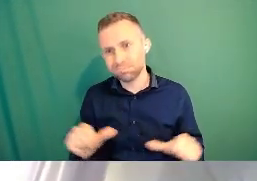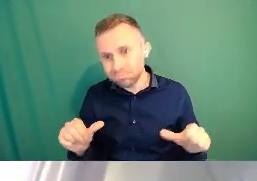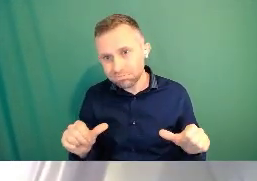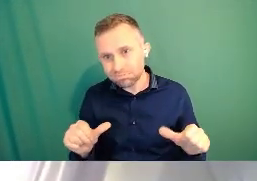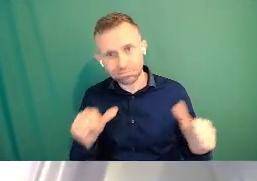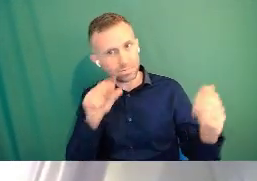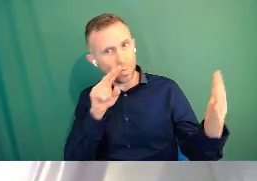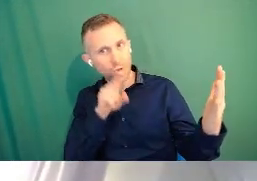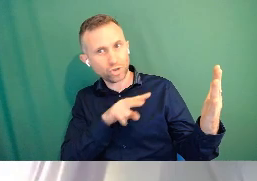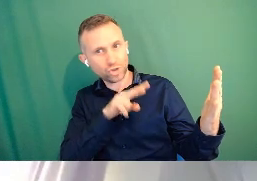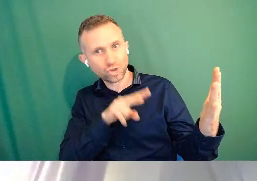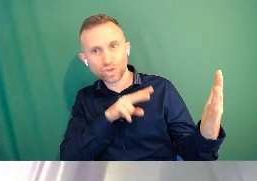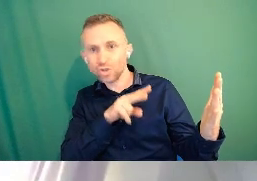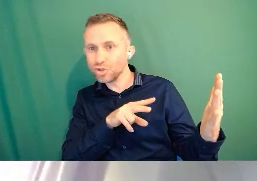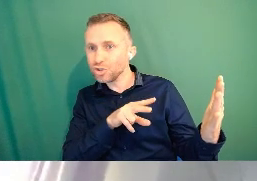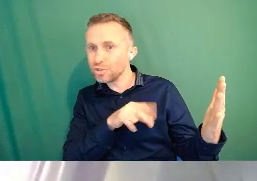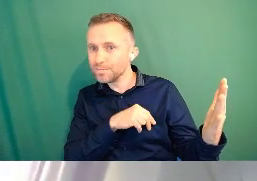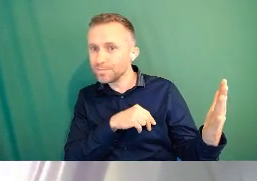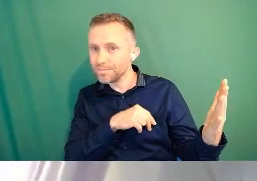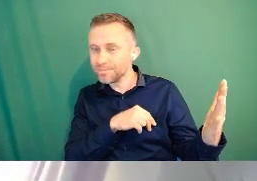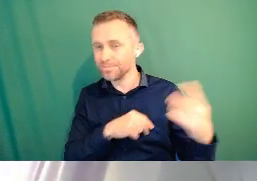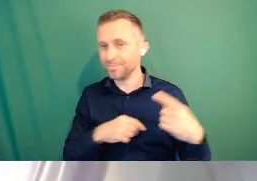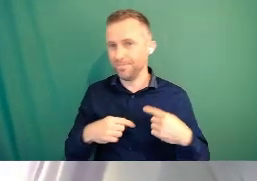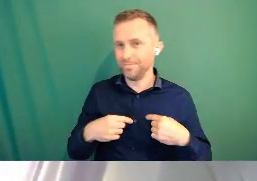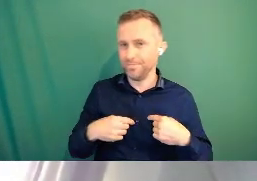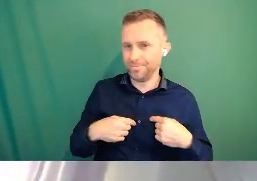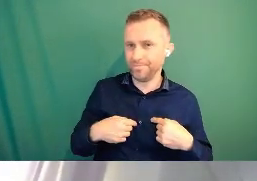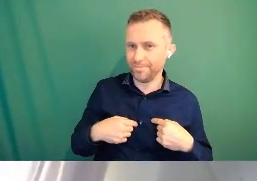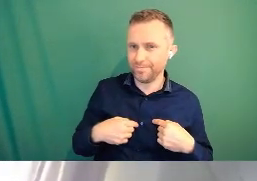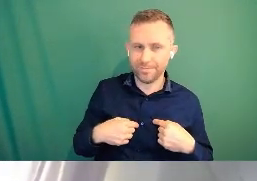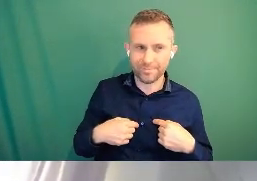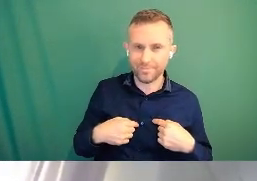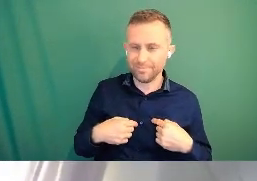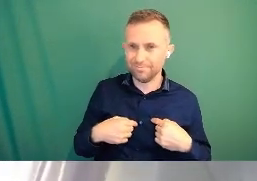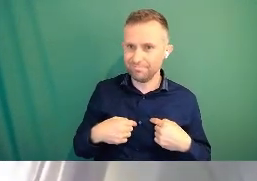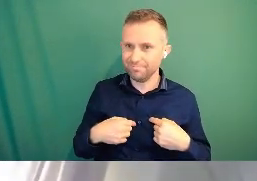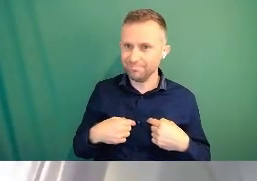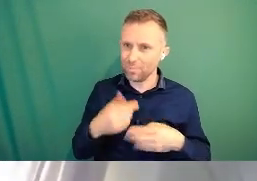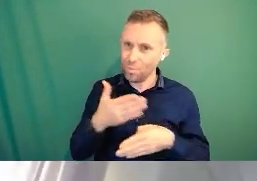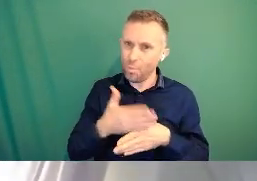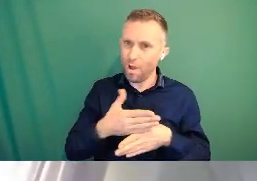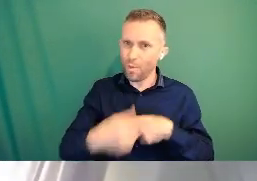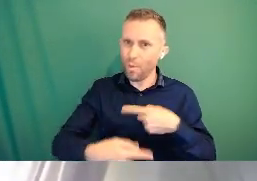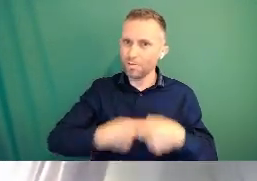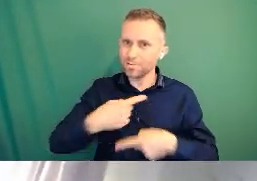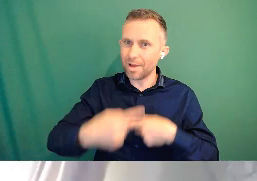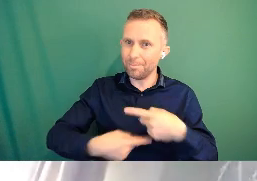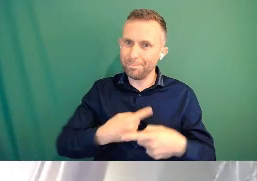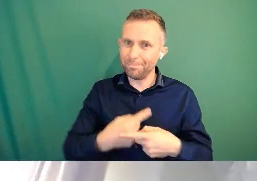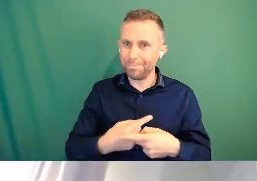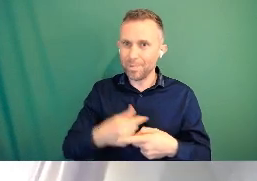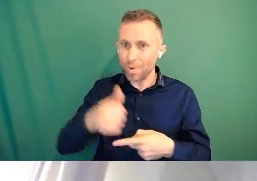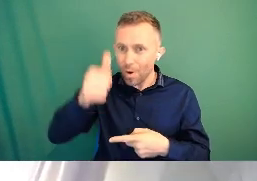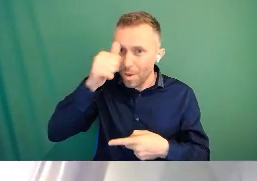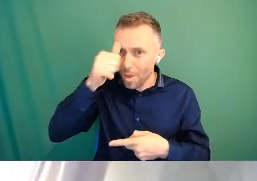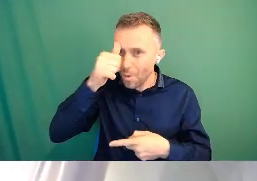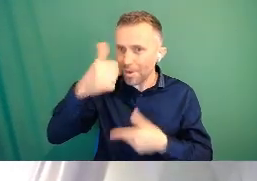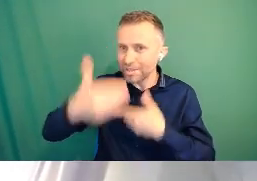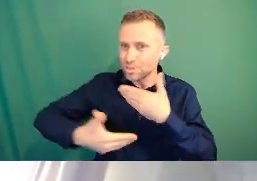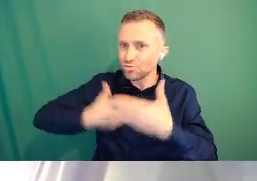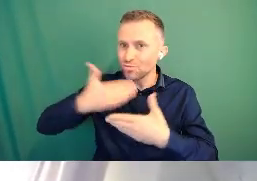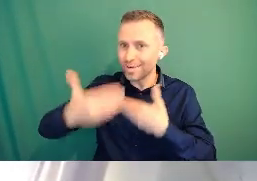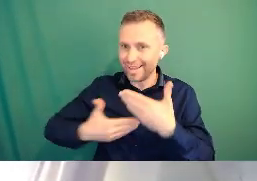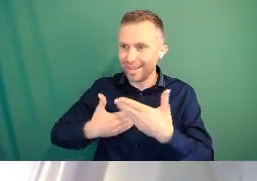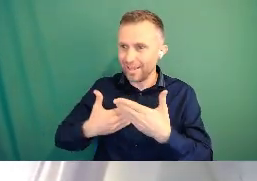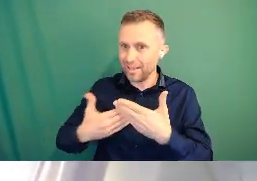what is upstairs. And obviously, us working at the castle, we're a knowledgeable crew. So if